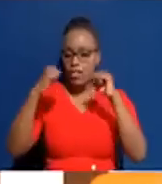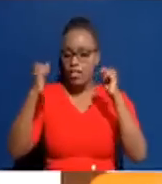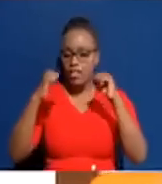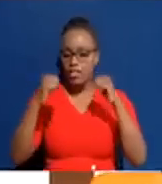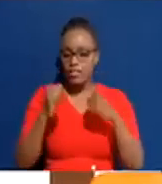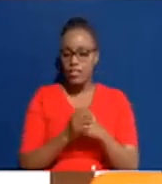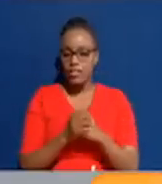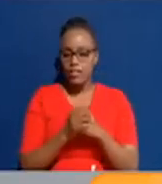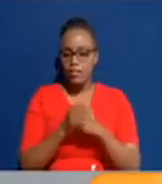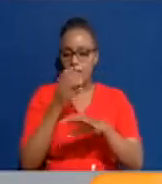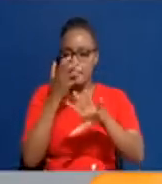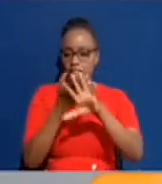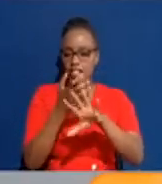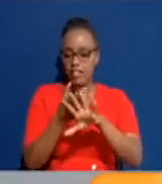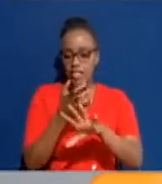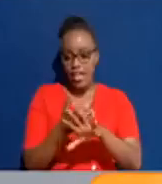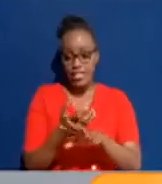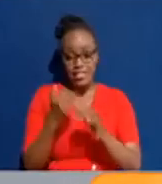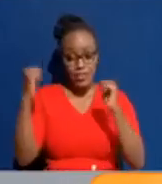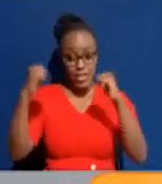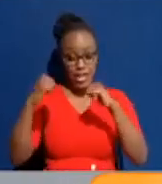I have difficulties.